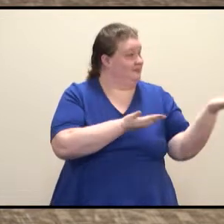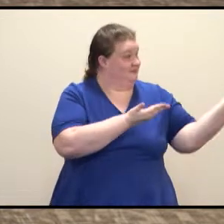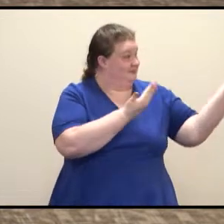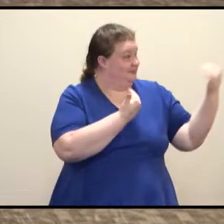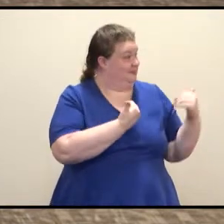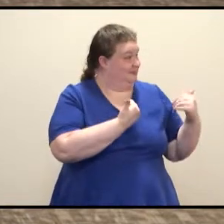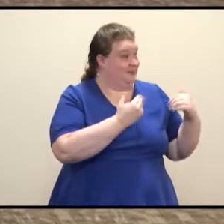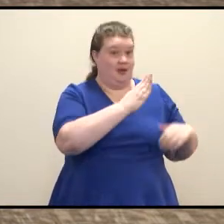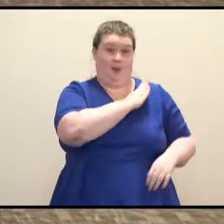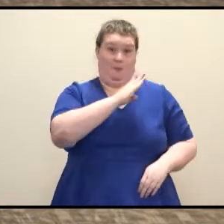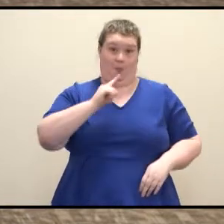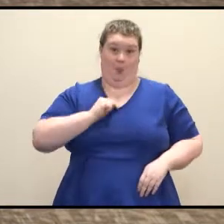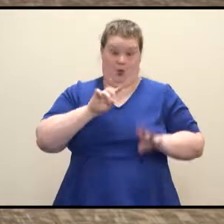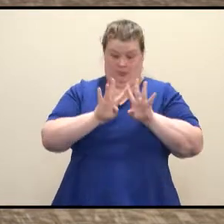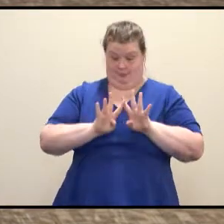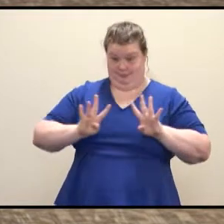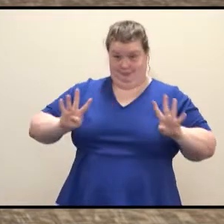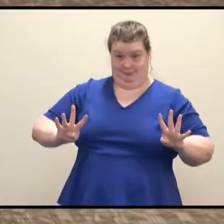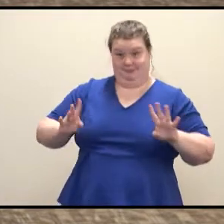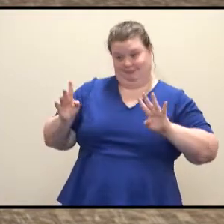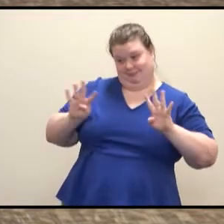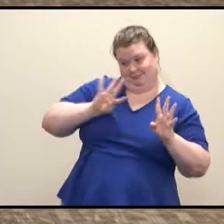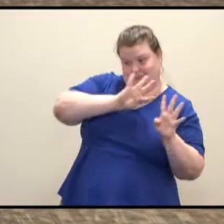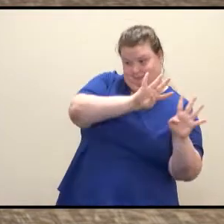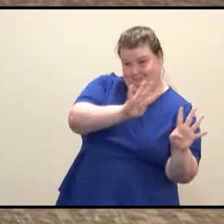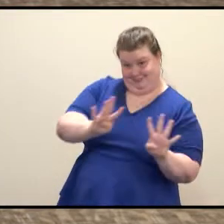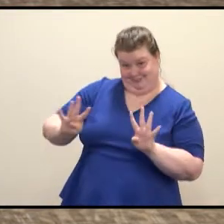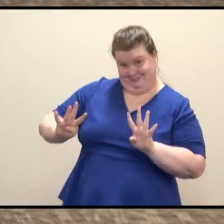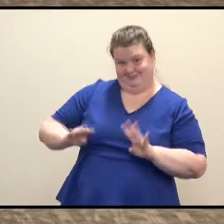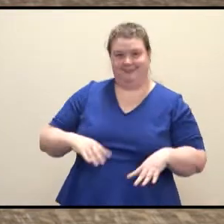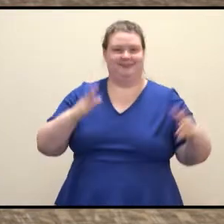in front of the dais, we'll. Yes.